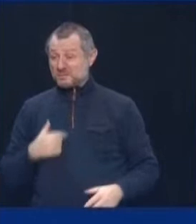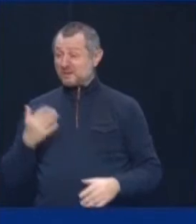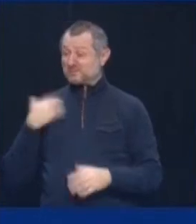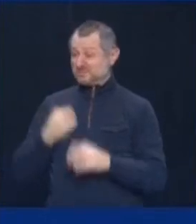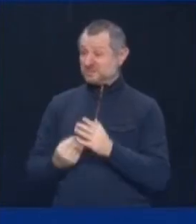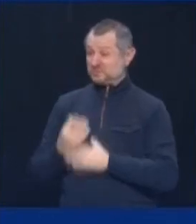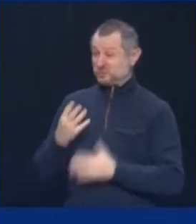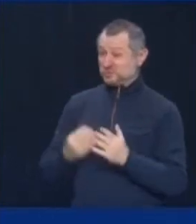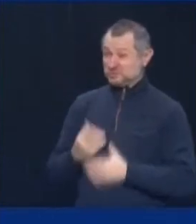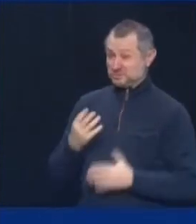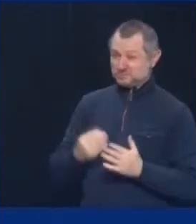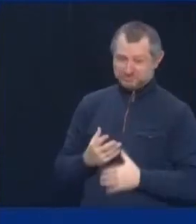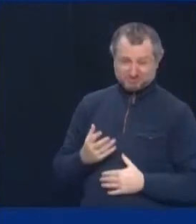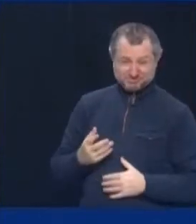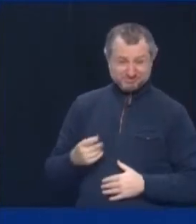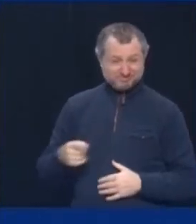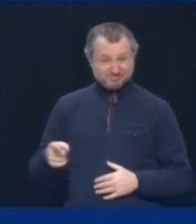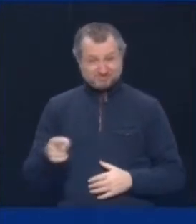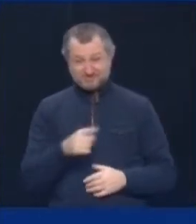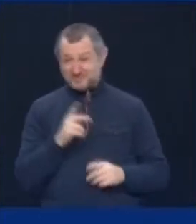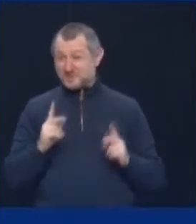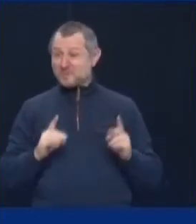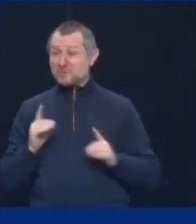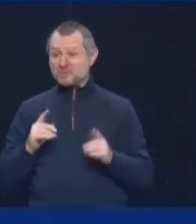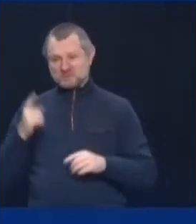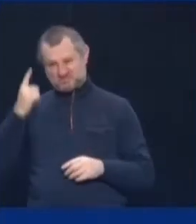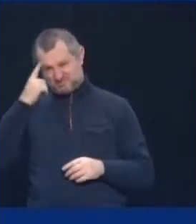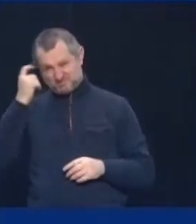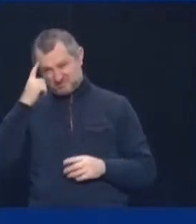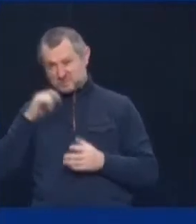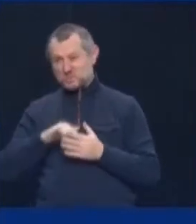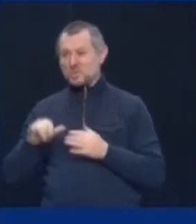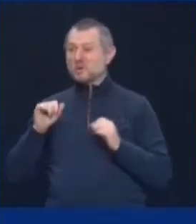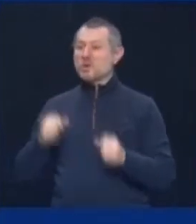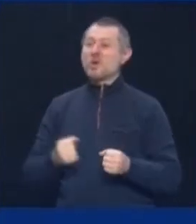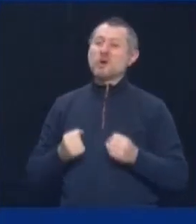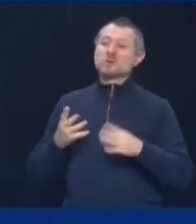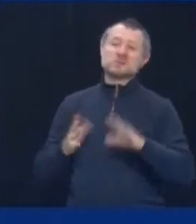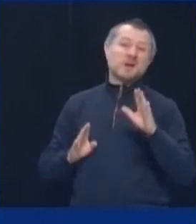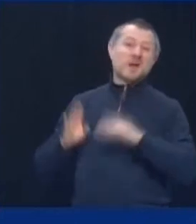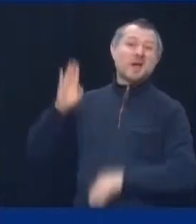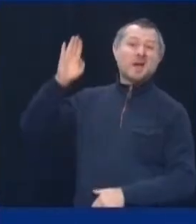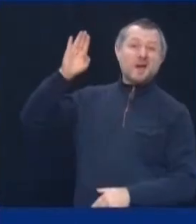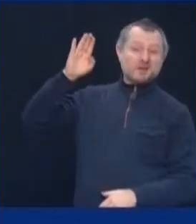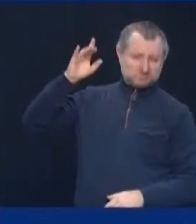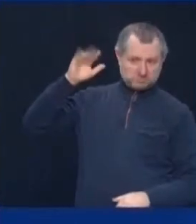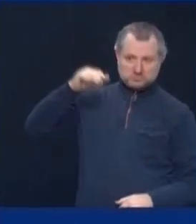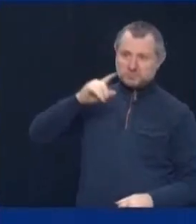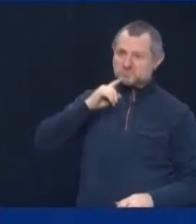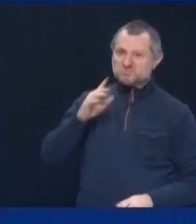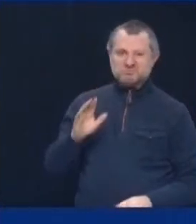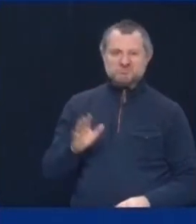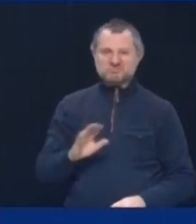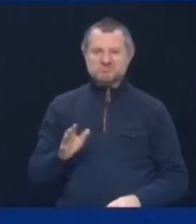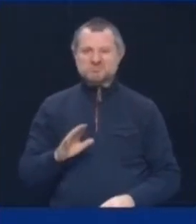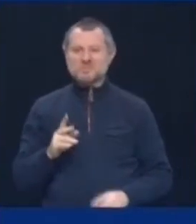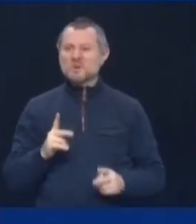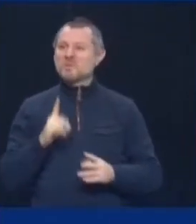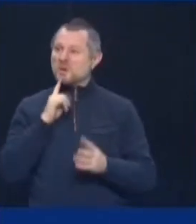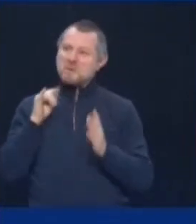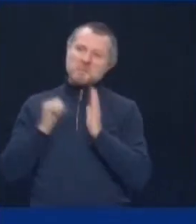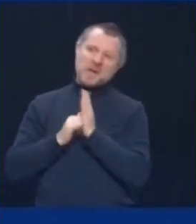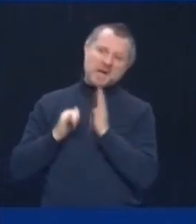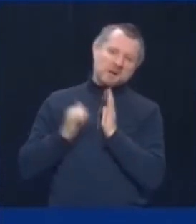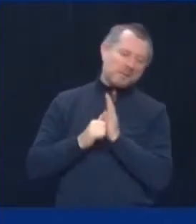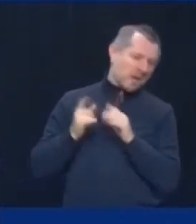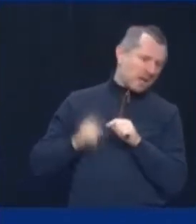believed we were going to flatten the curve. Nobody I talked to. Nobody believed you could